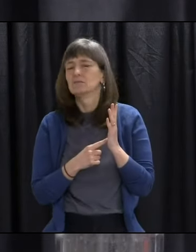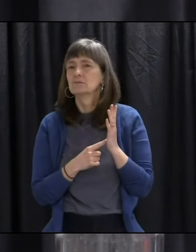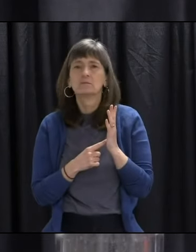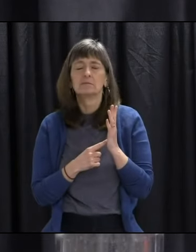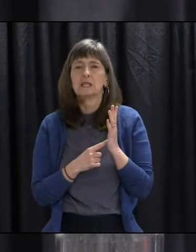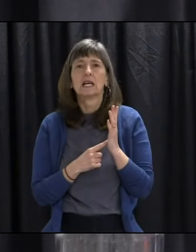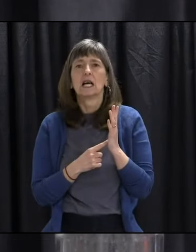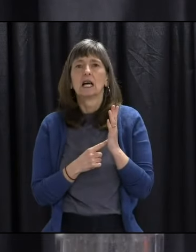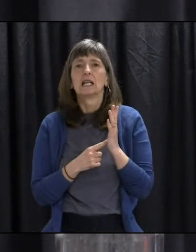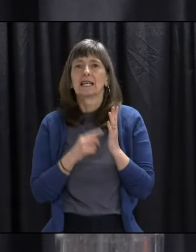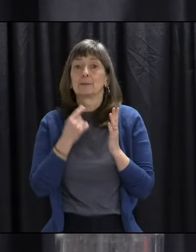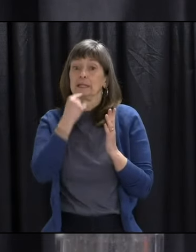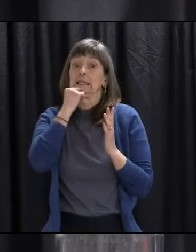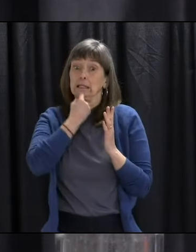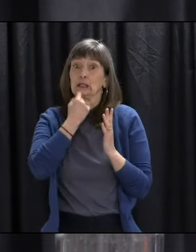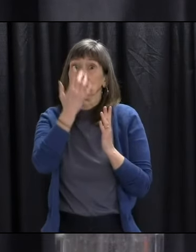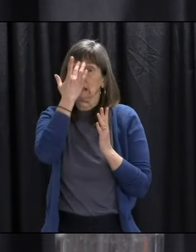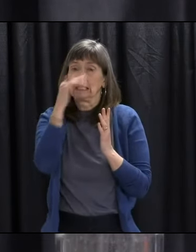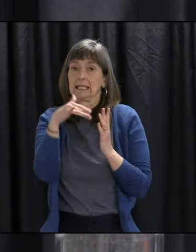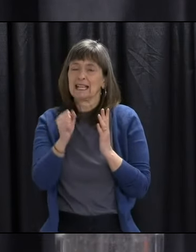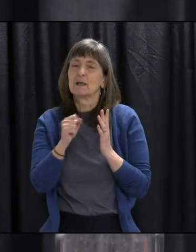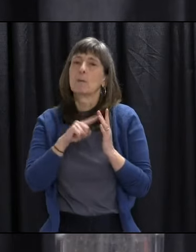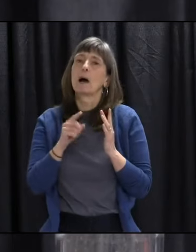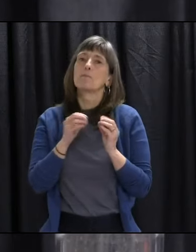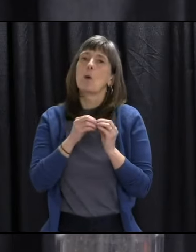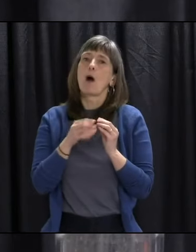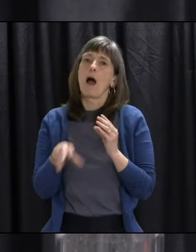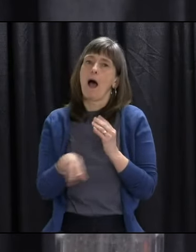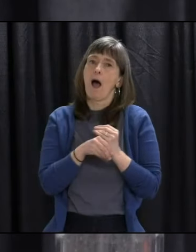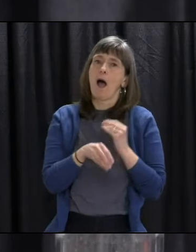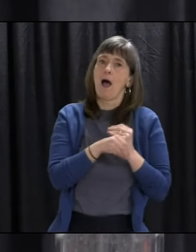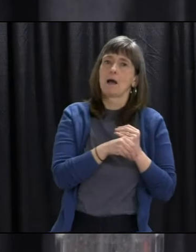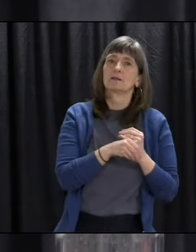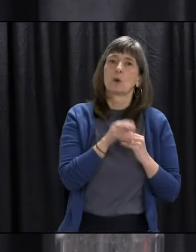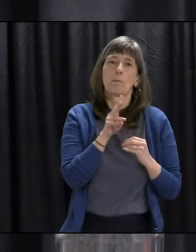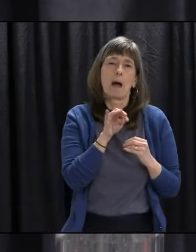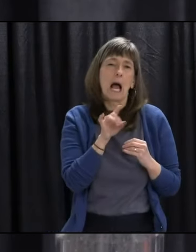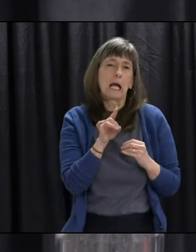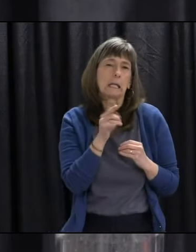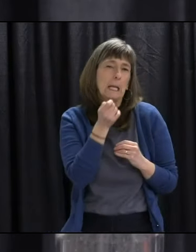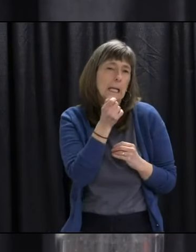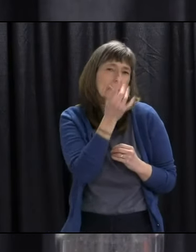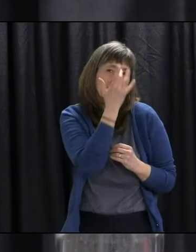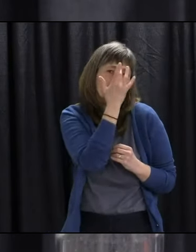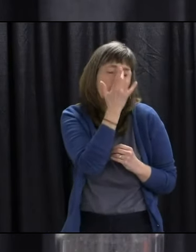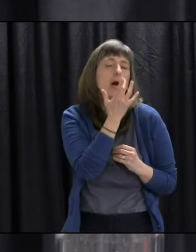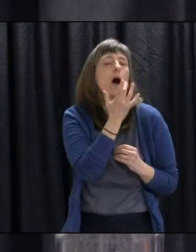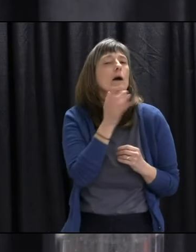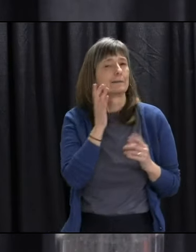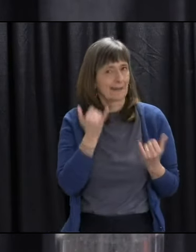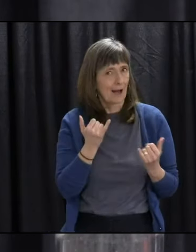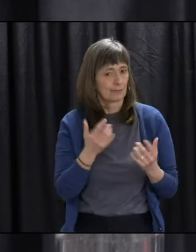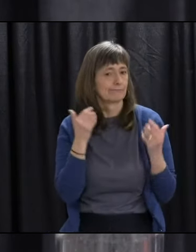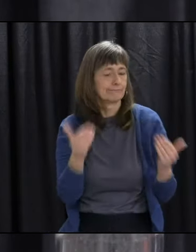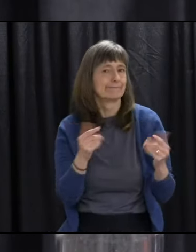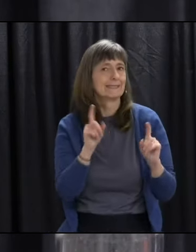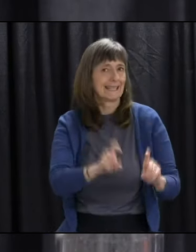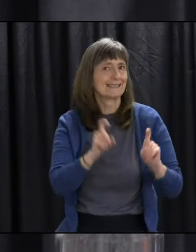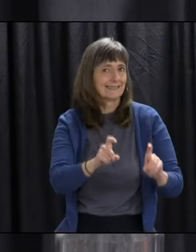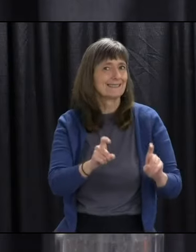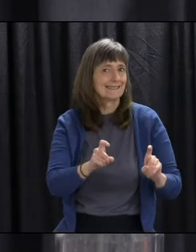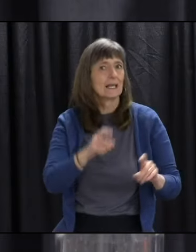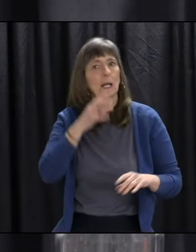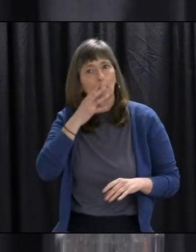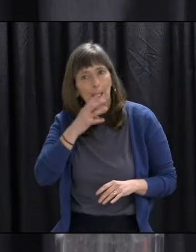to a more severely impacted group of individuals. So it was looking for milder disease. So from our point of view,